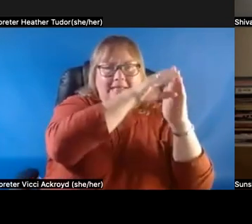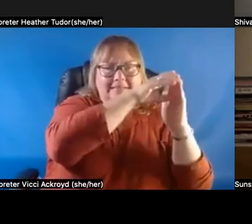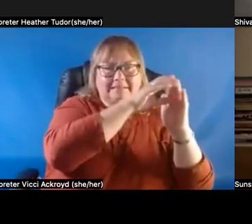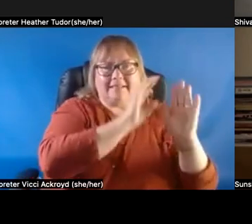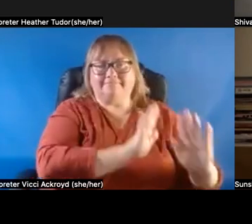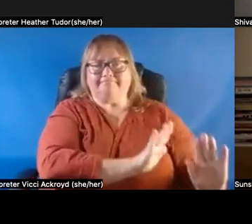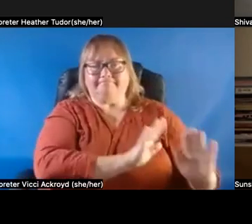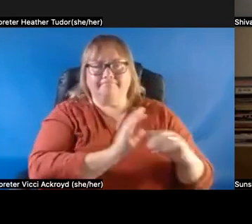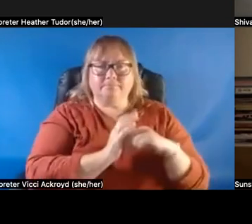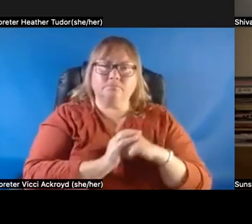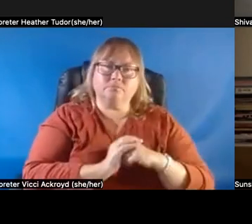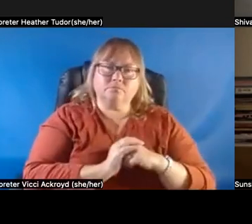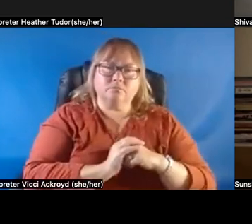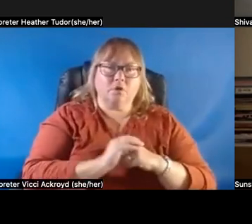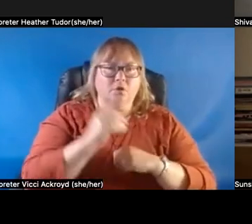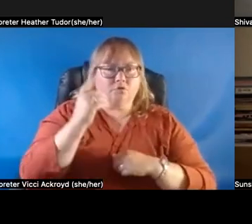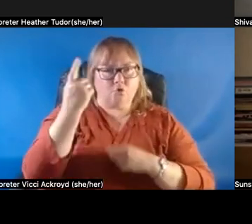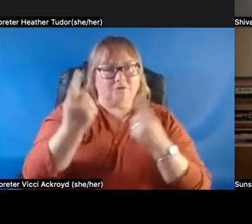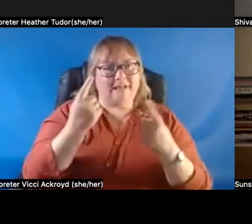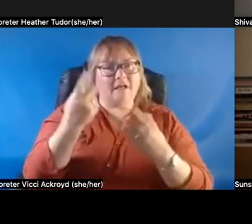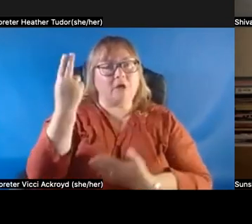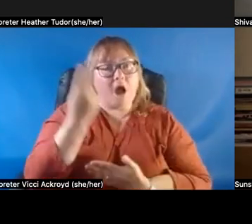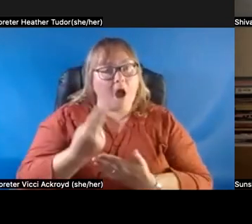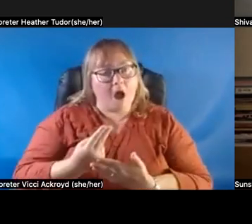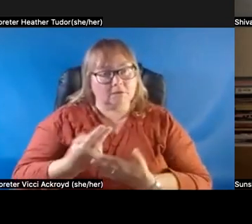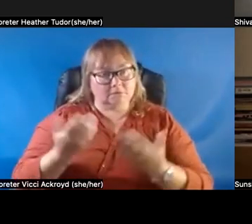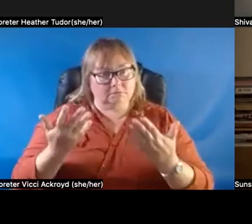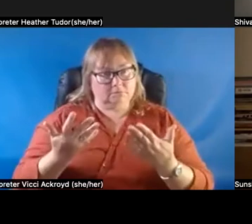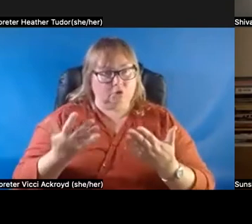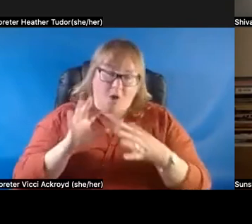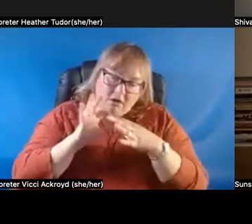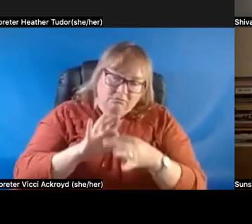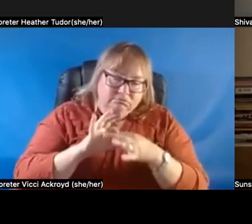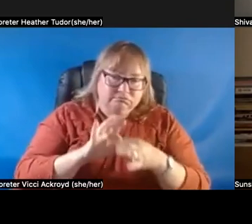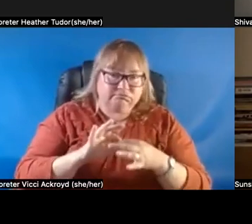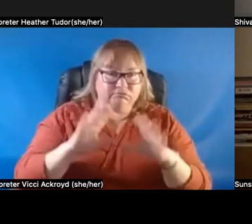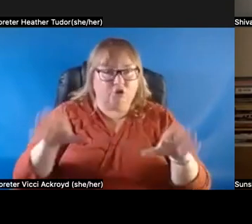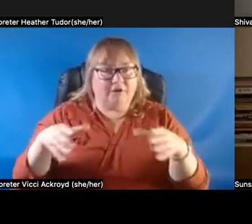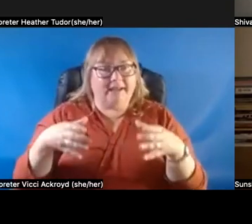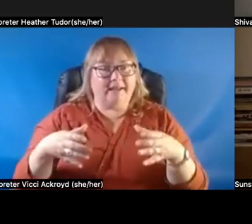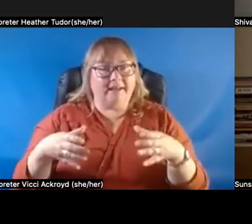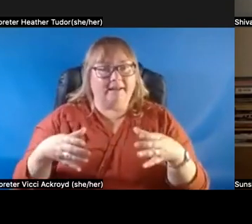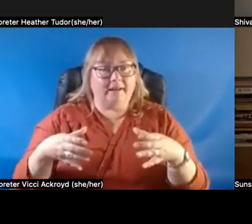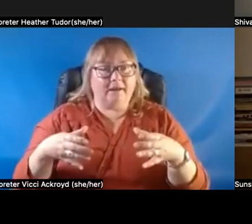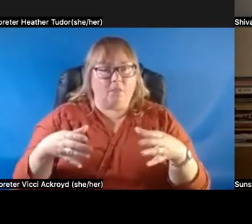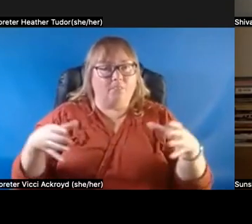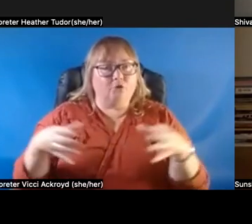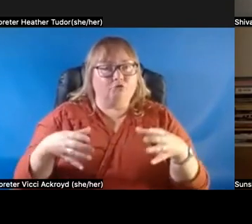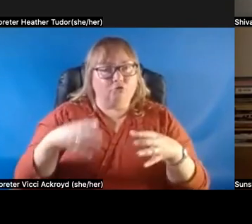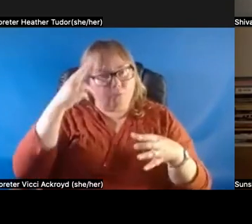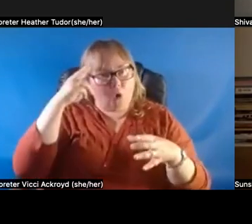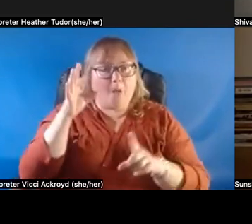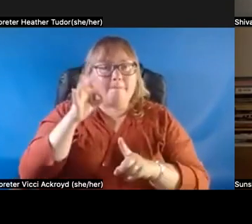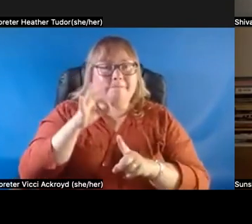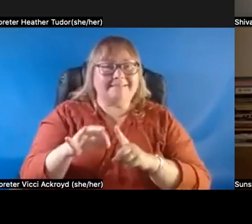as art practitioners who are engaged now in a group like A Particular Reality that is